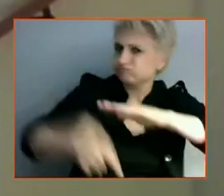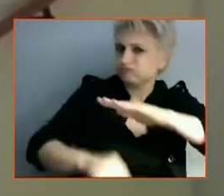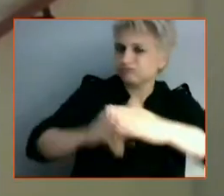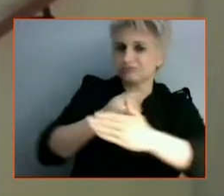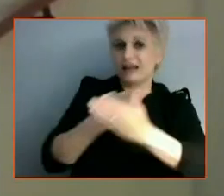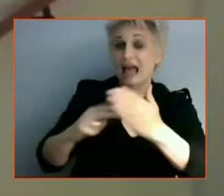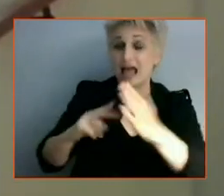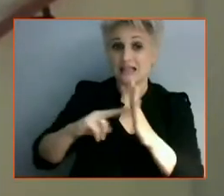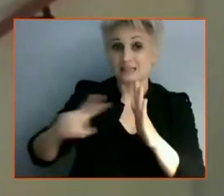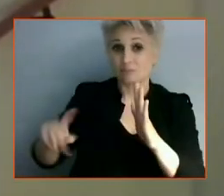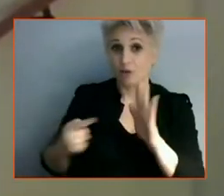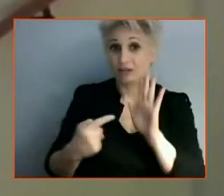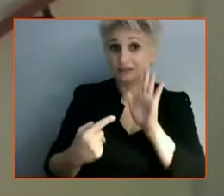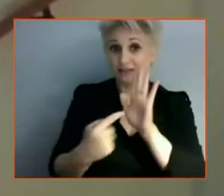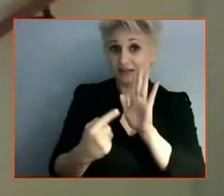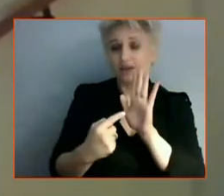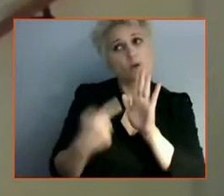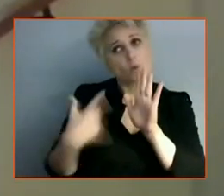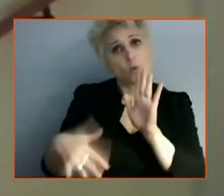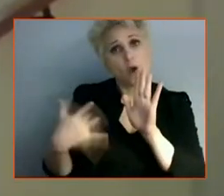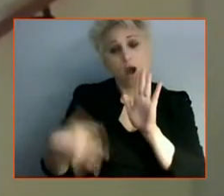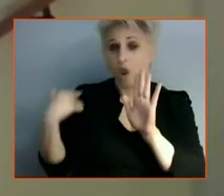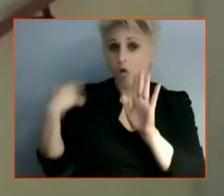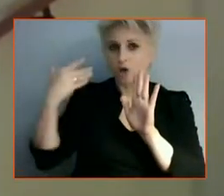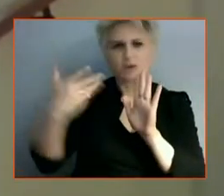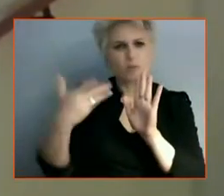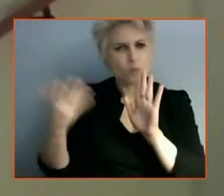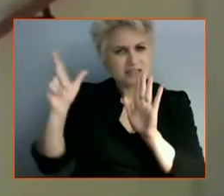there for quite some time. Where's Labor's?